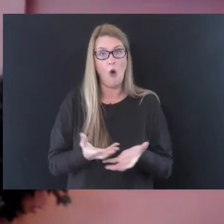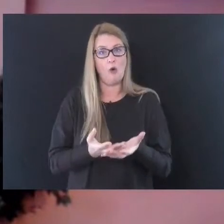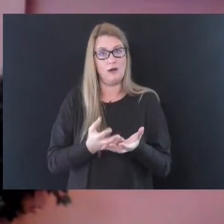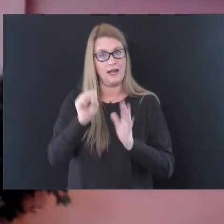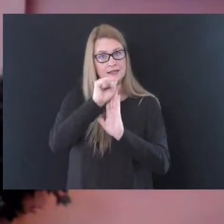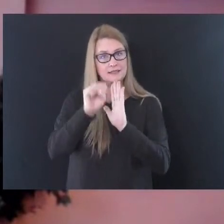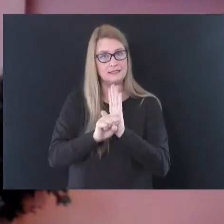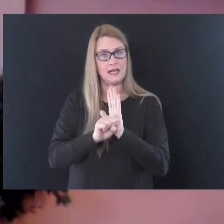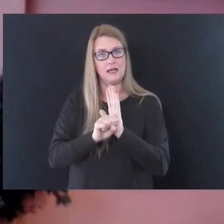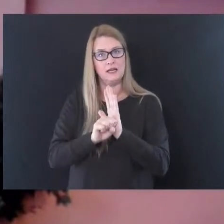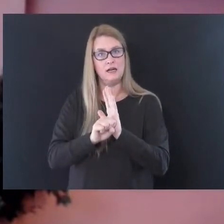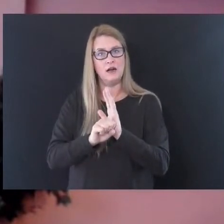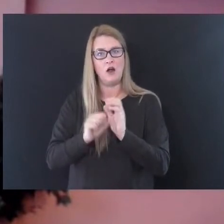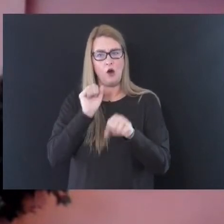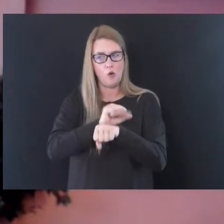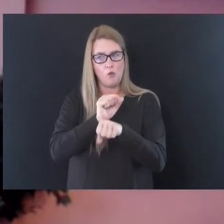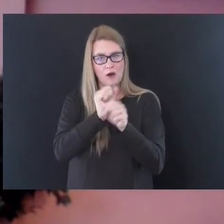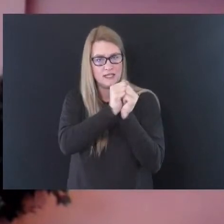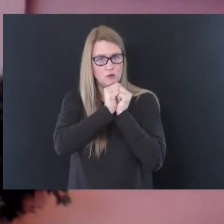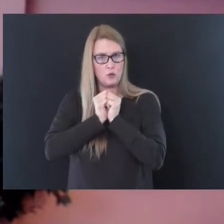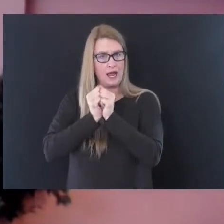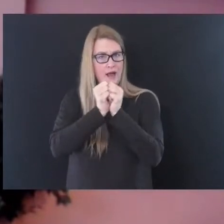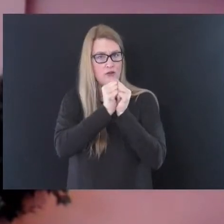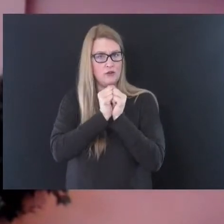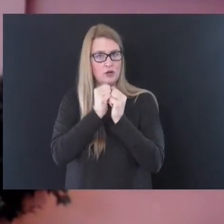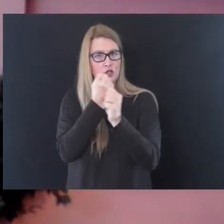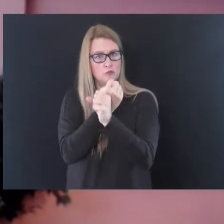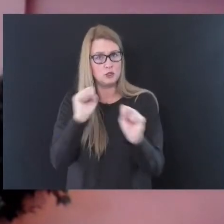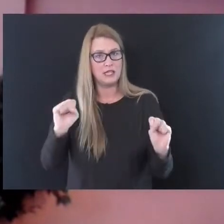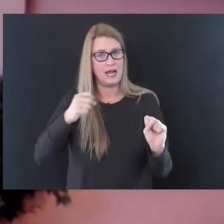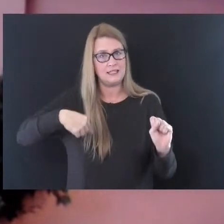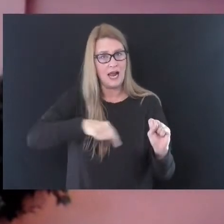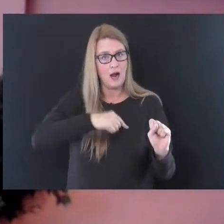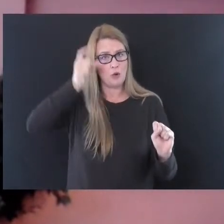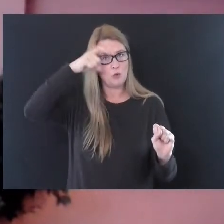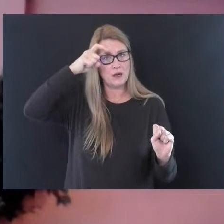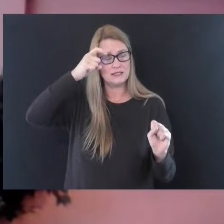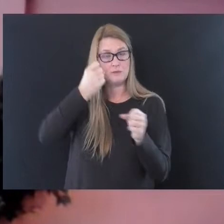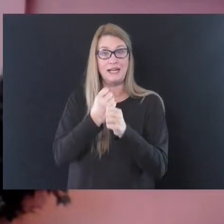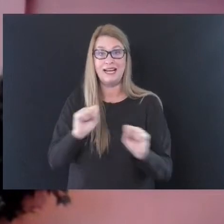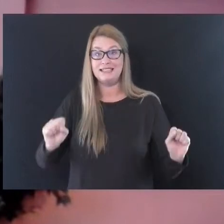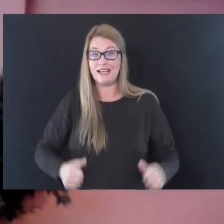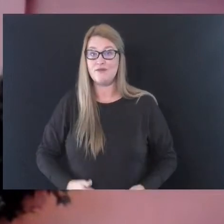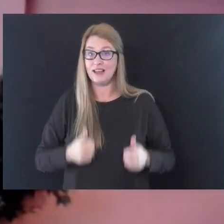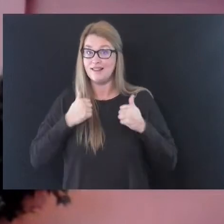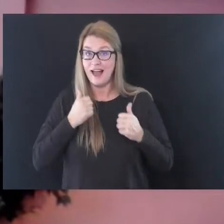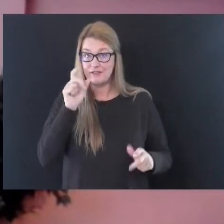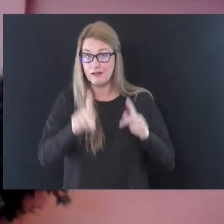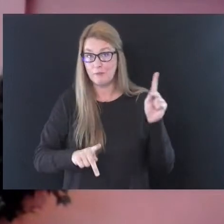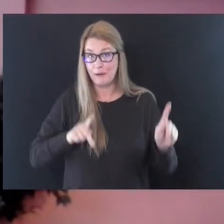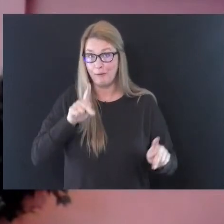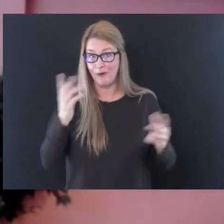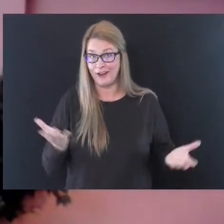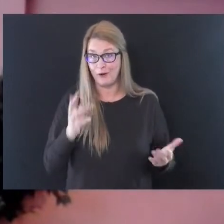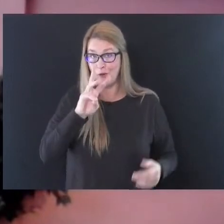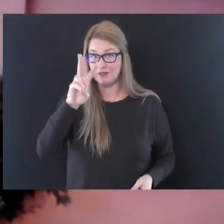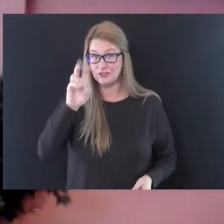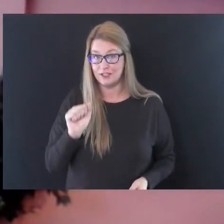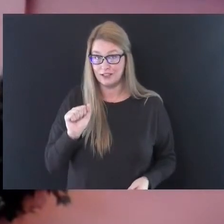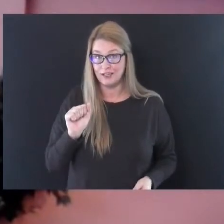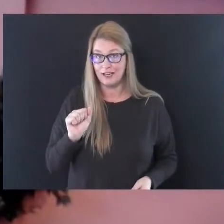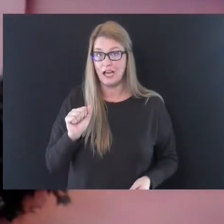to protect our wisdom and also to save lives of our citizens, and also then be able